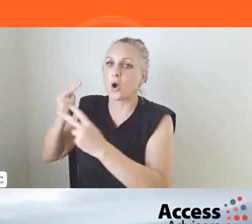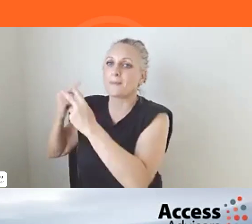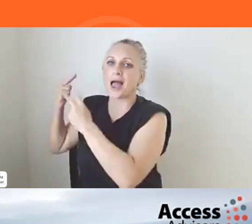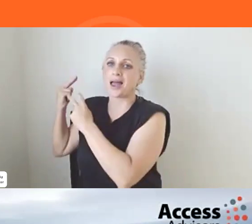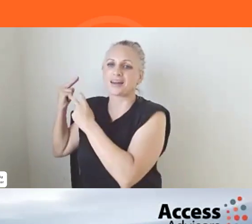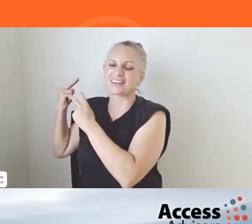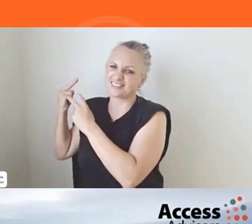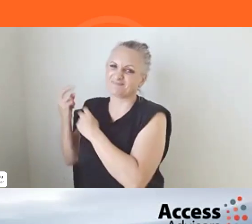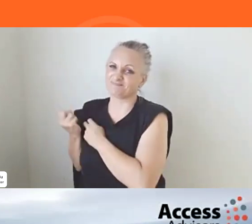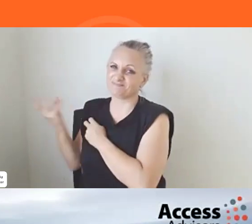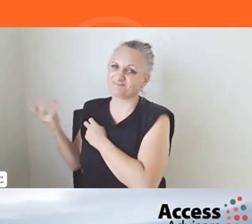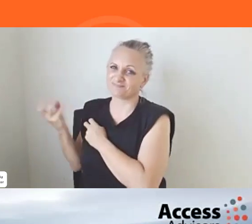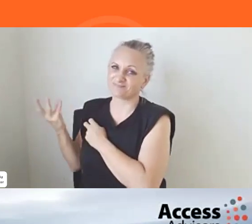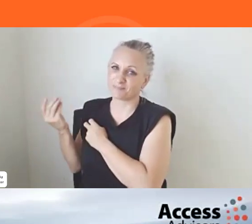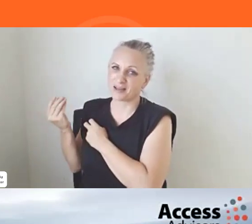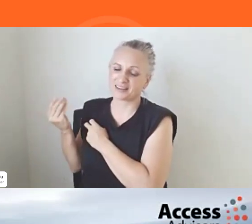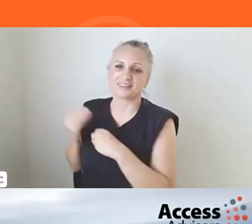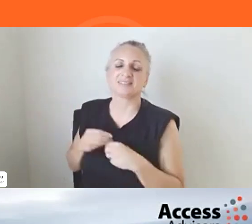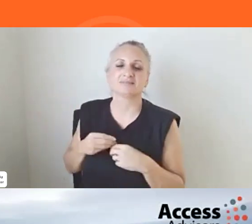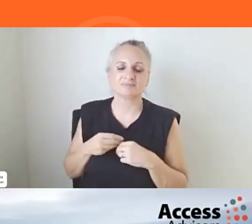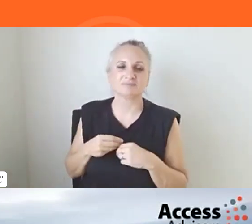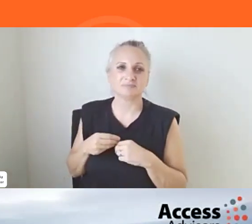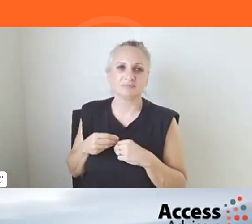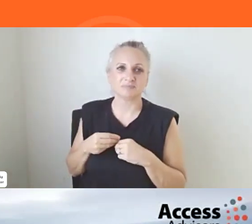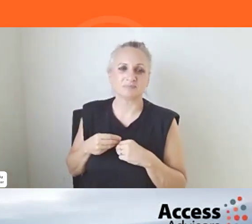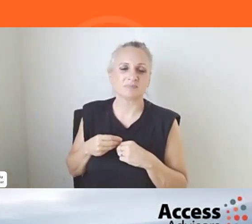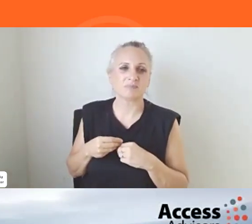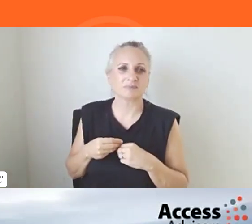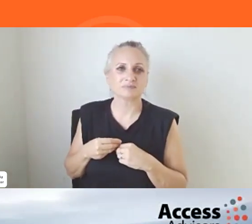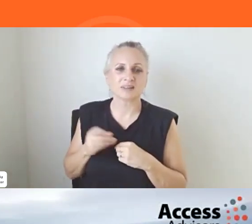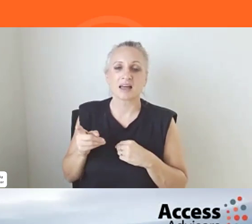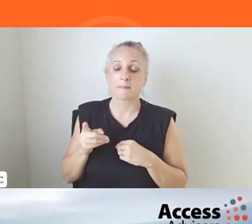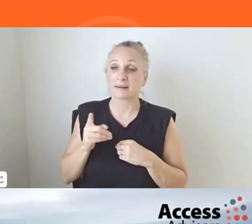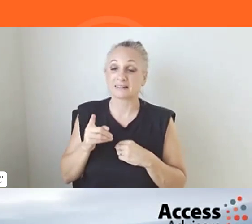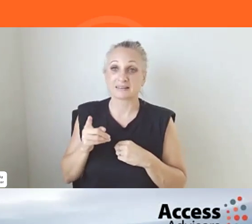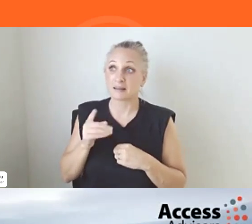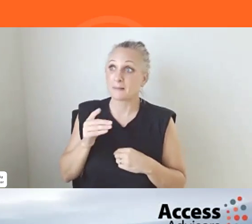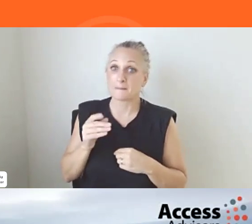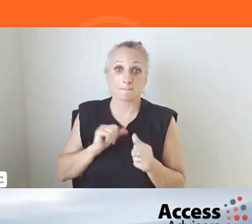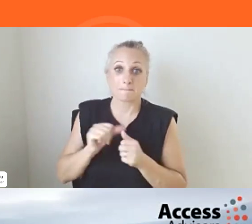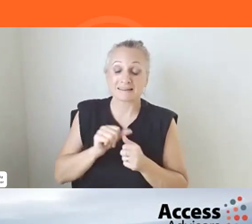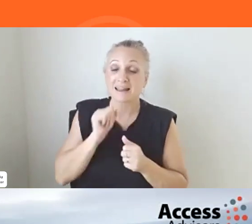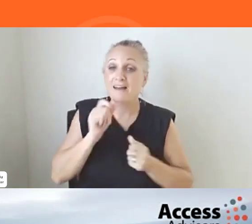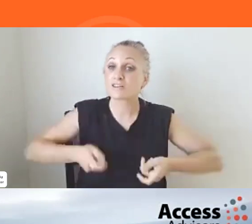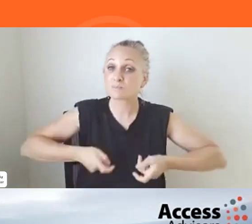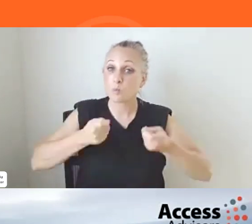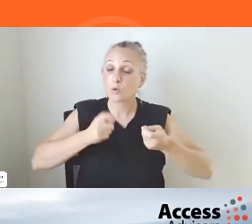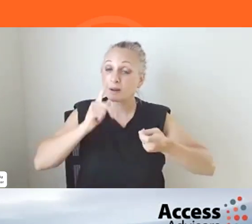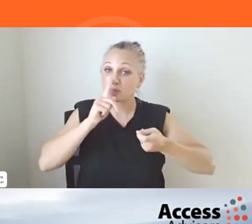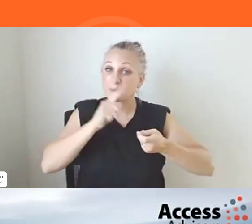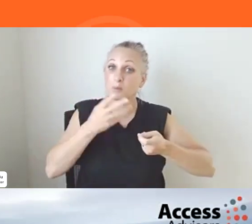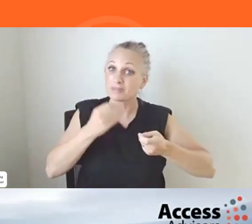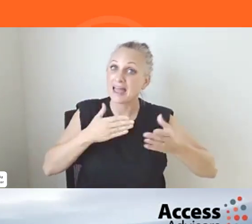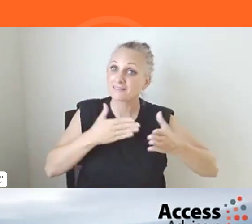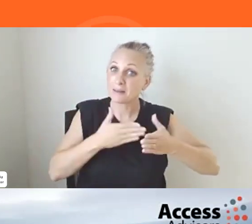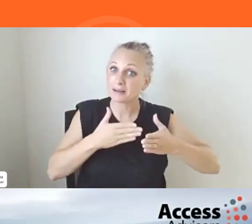raised by people who have barriers, and that can be, you can raise that that's a damage to